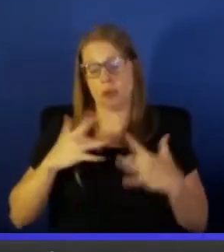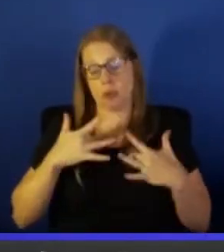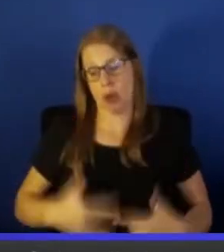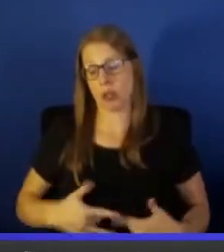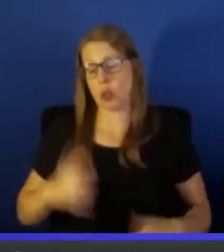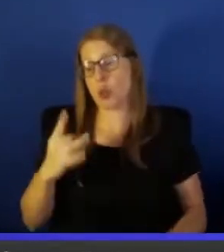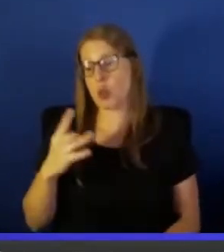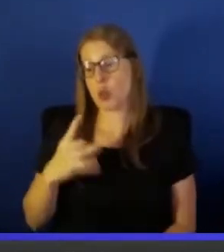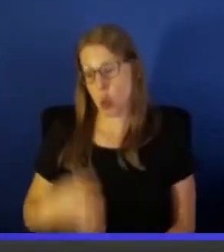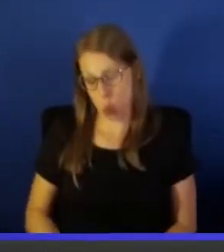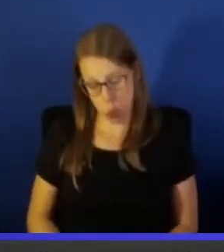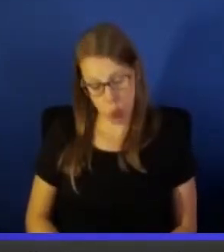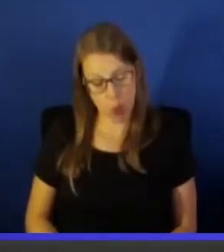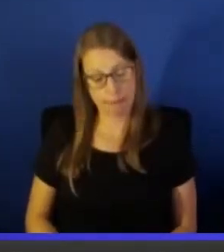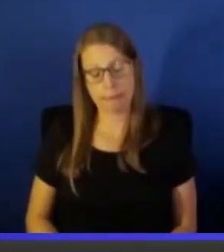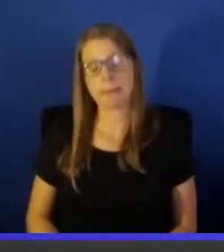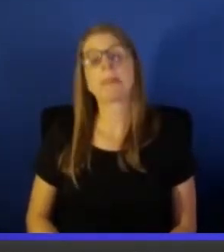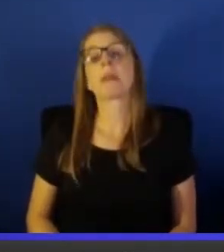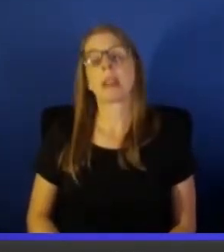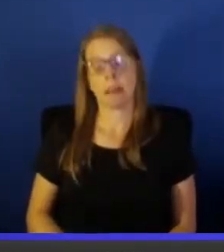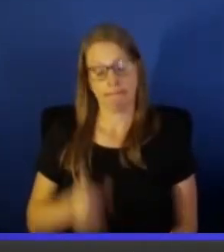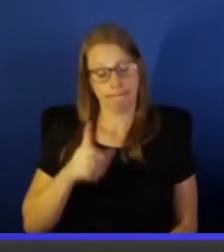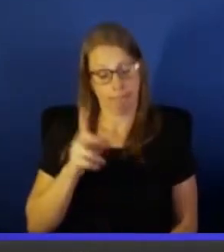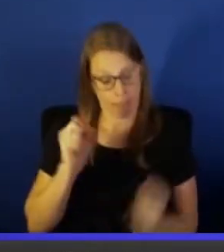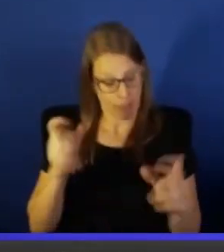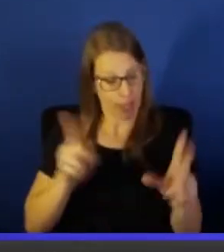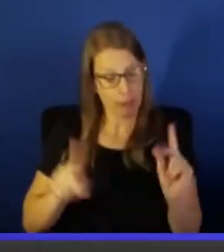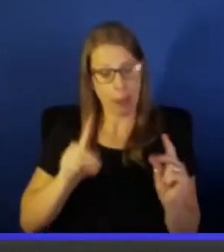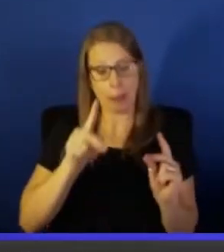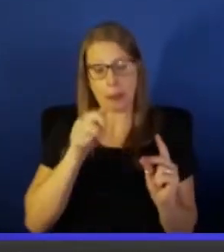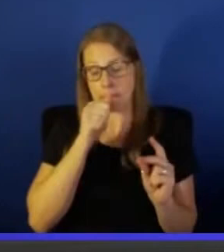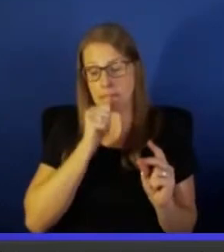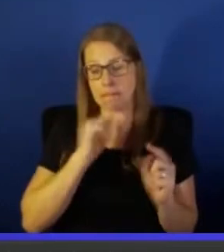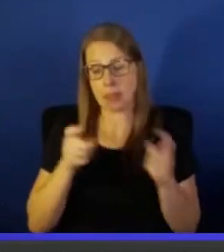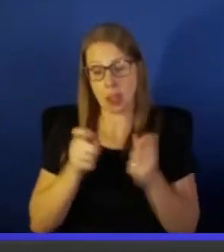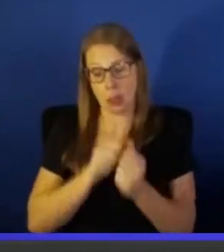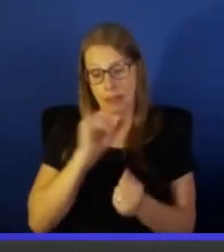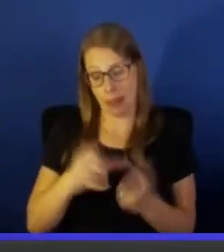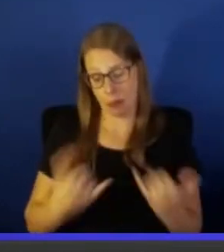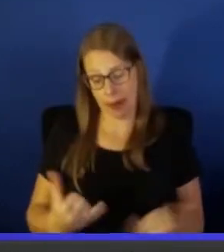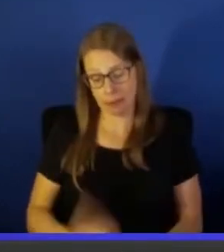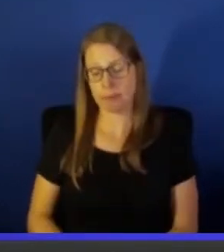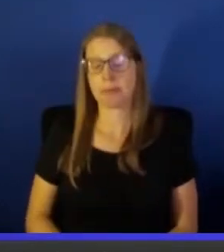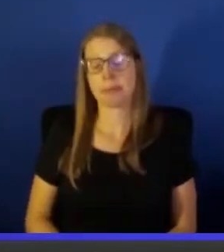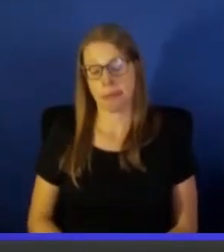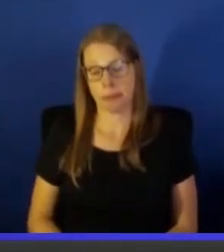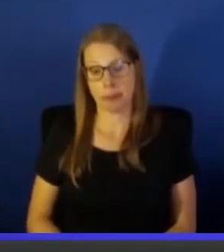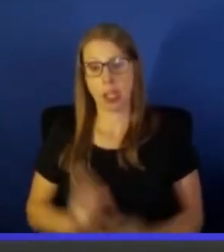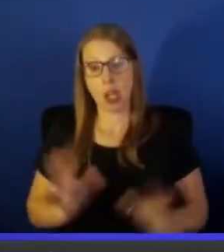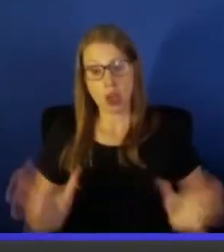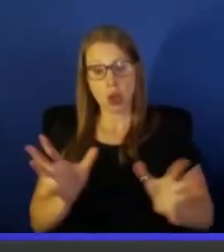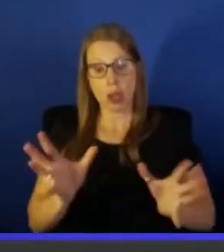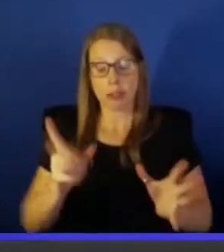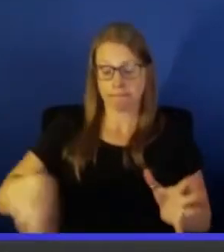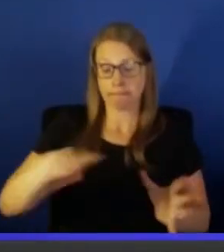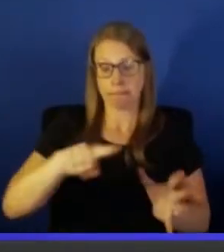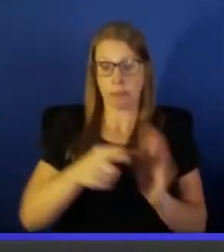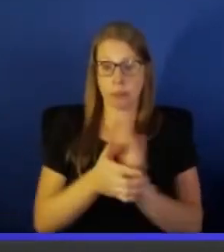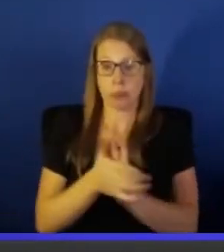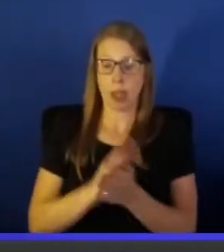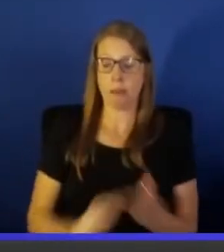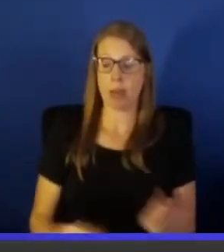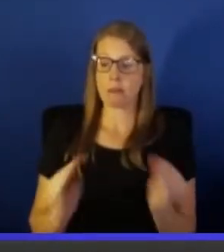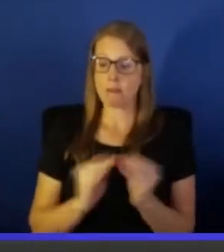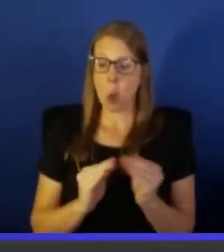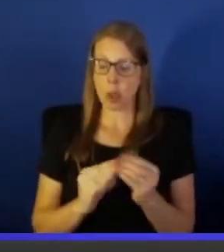key thing that folks are dealing with right now. And so I would just encourage all of us to be more vigilant of the young people who